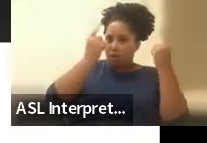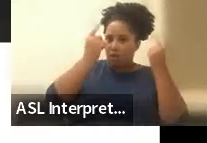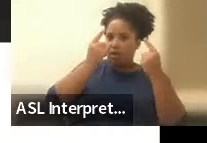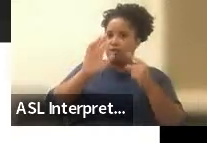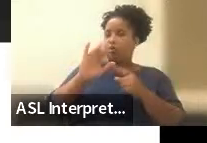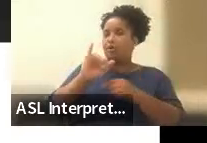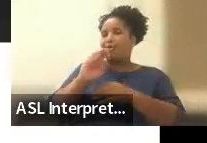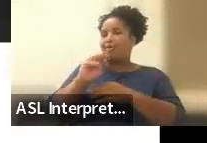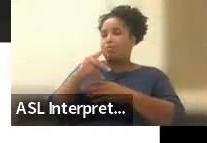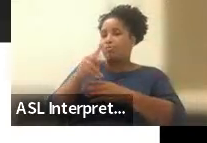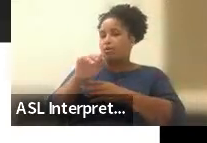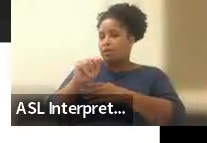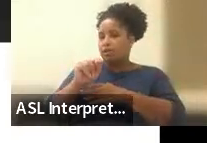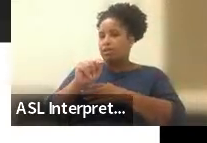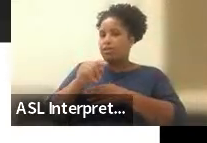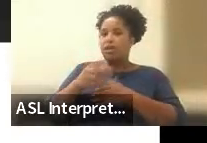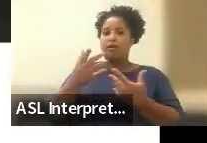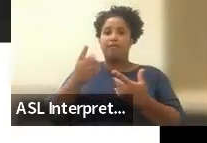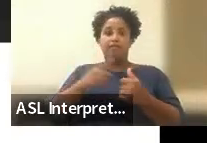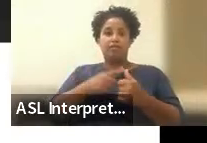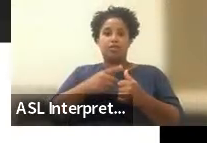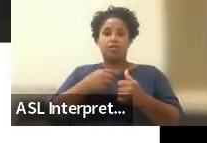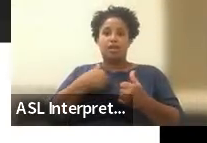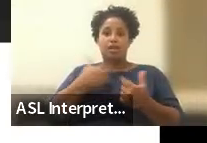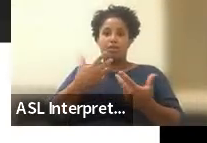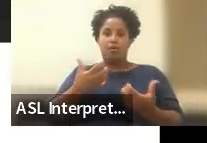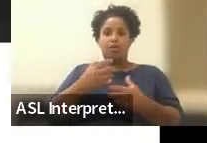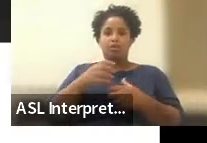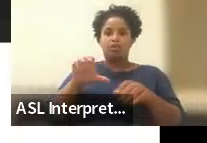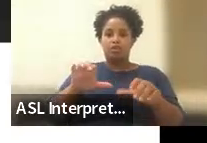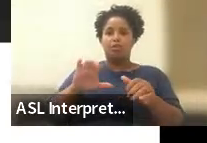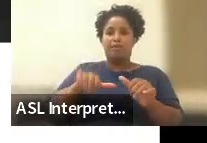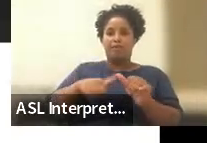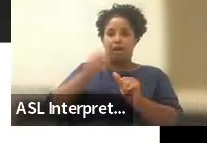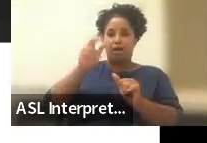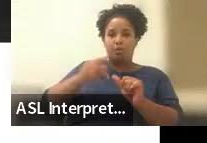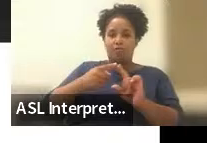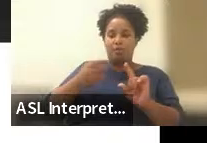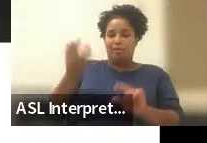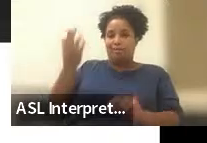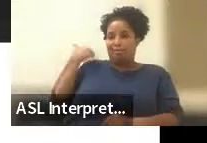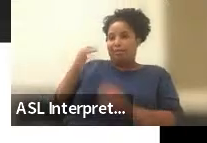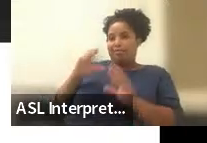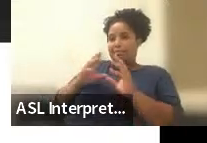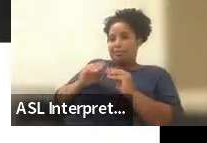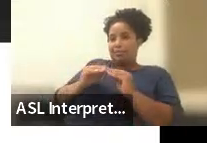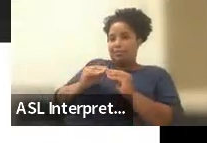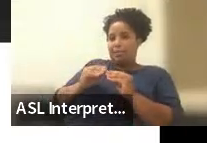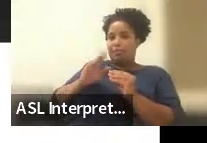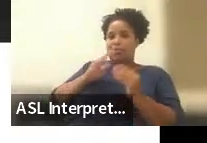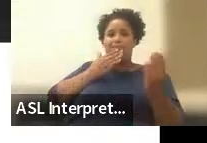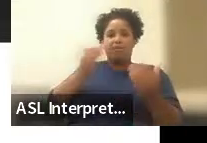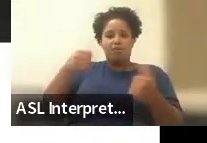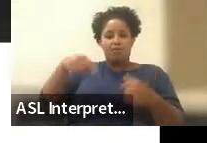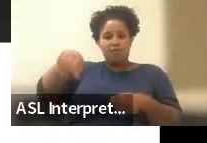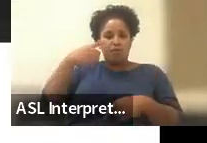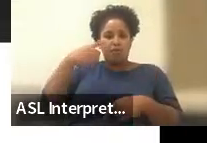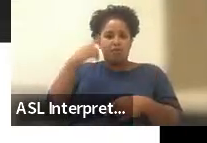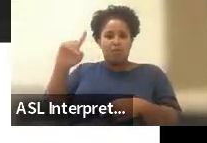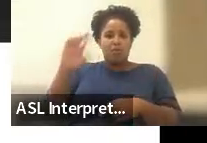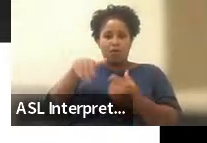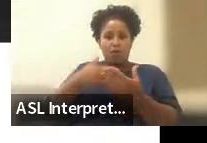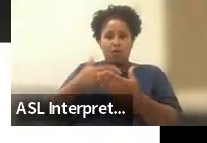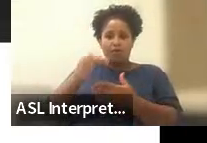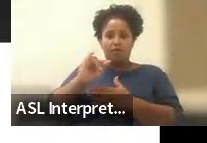input. First, I just want to do a follow-up from our last meeting, and I wanted to thank everybody for all of